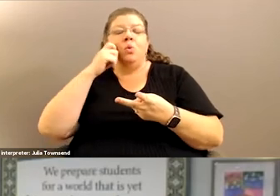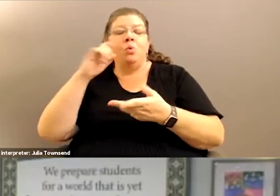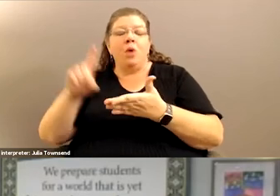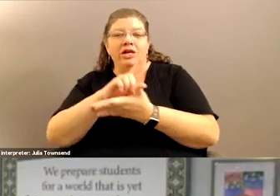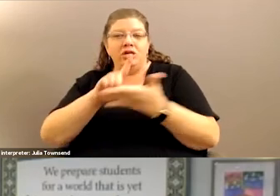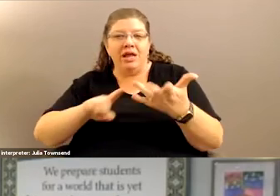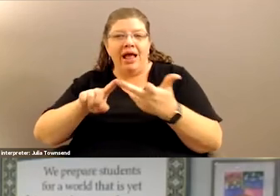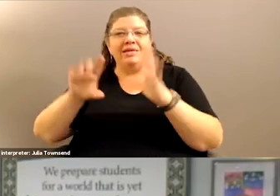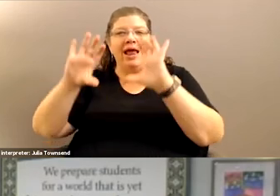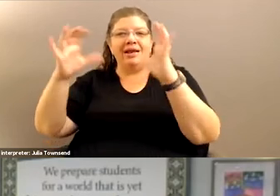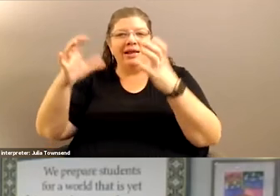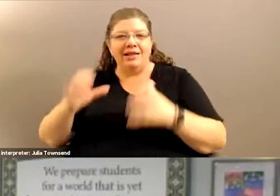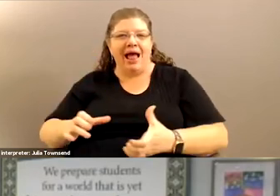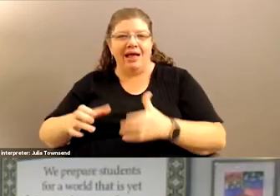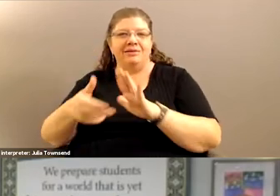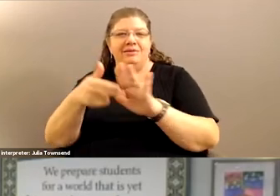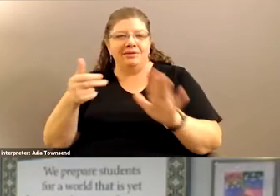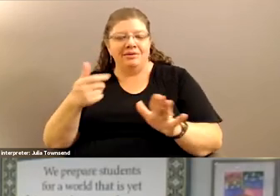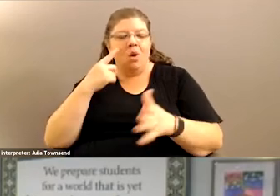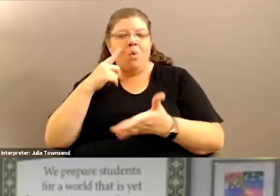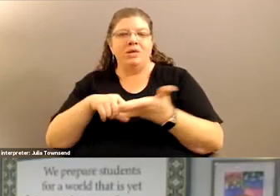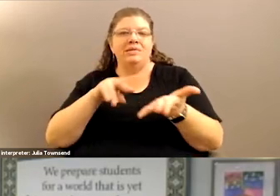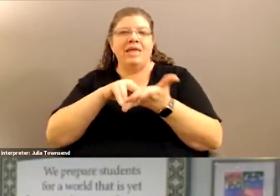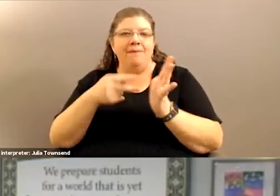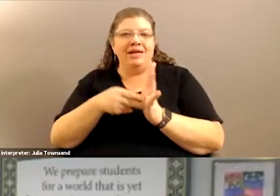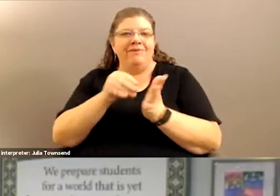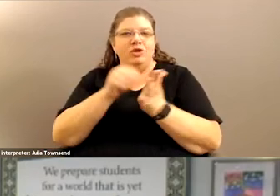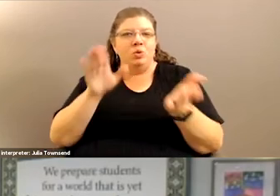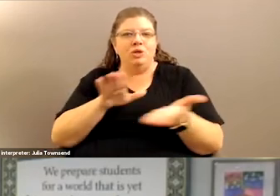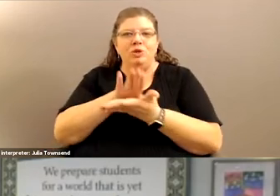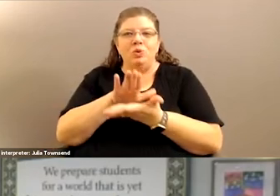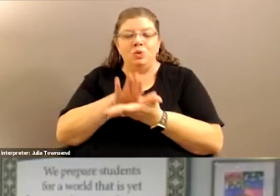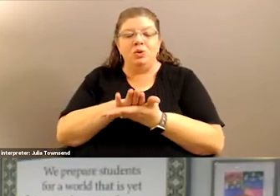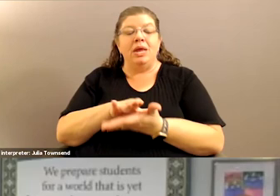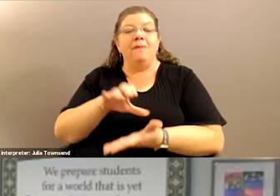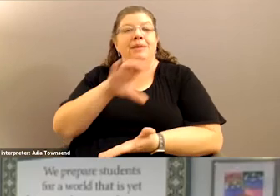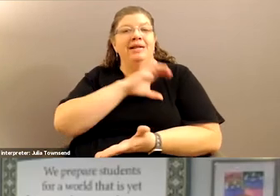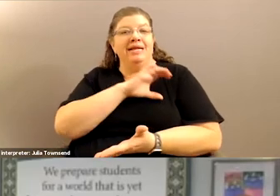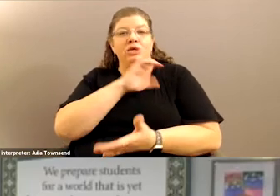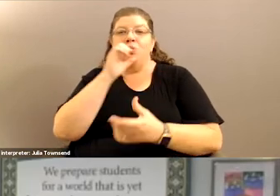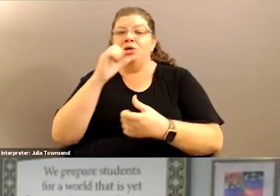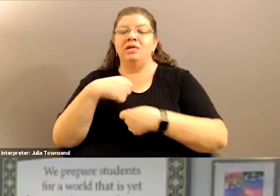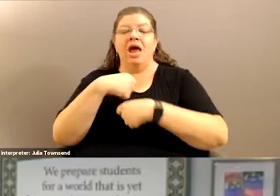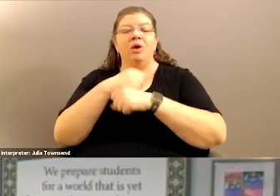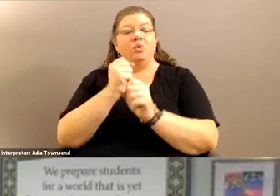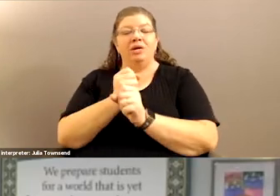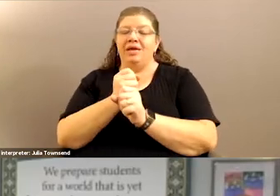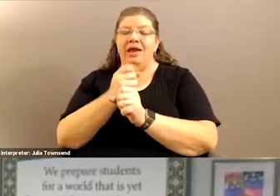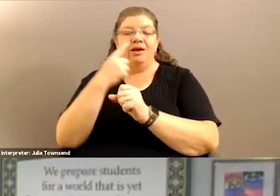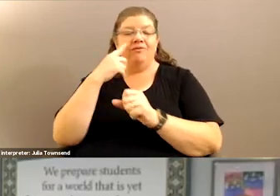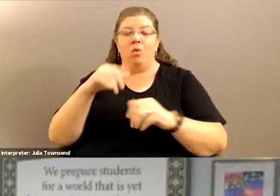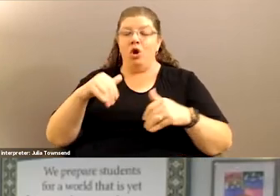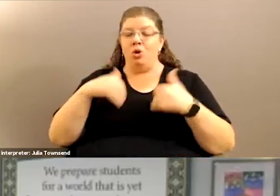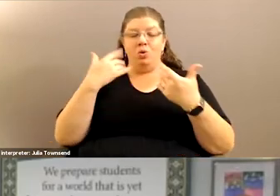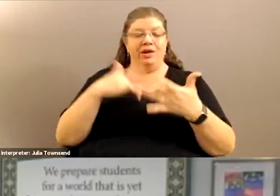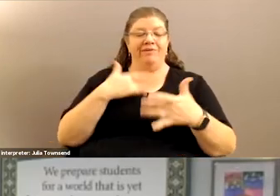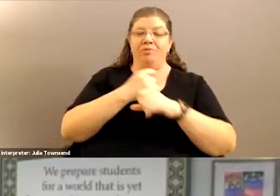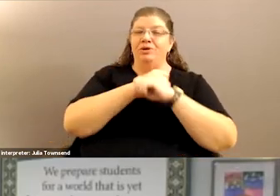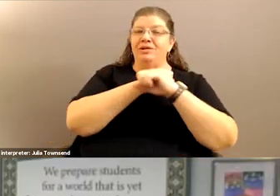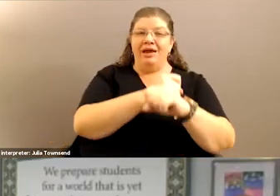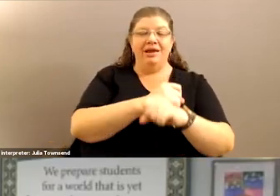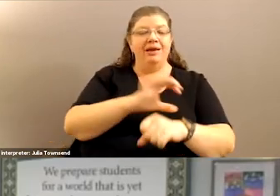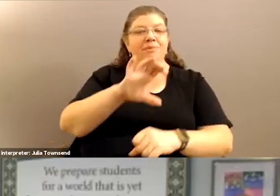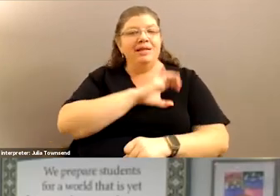for our students in schools police like we know were not created for systems affected youth to feel protected police are